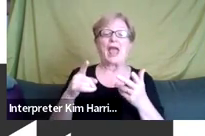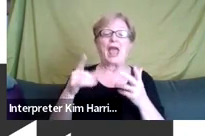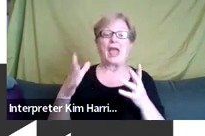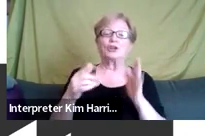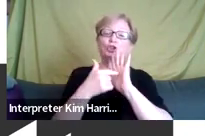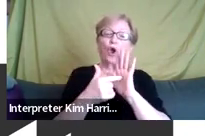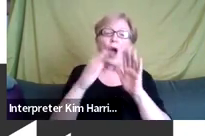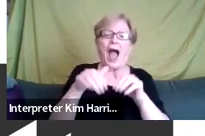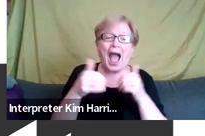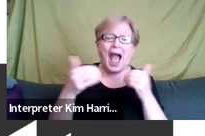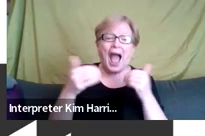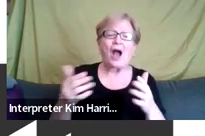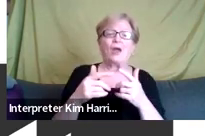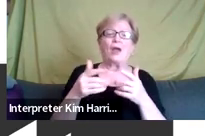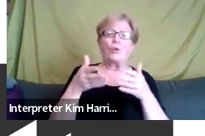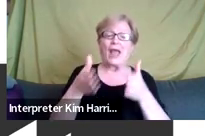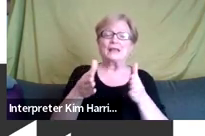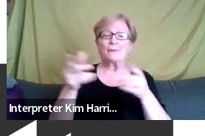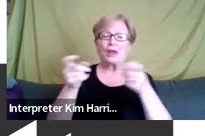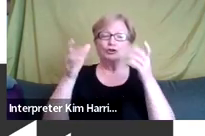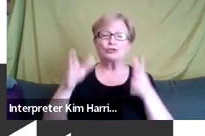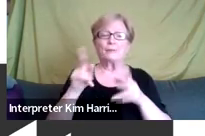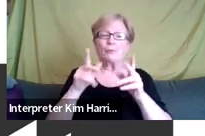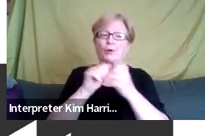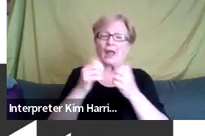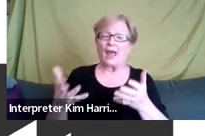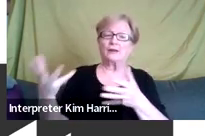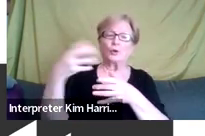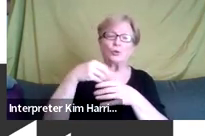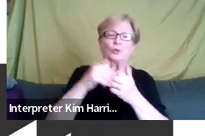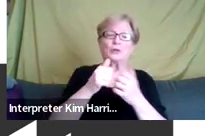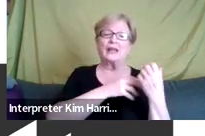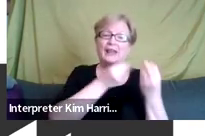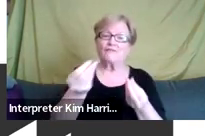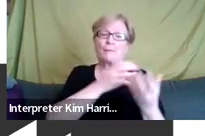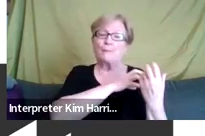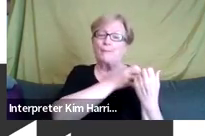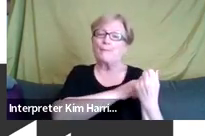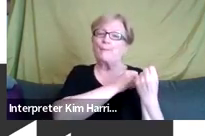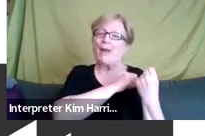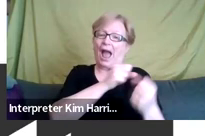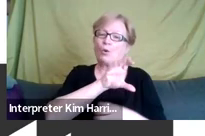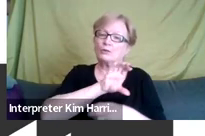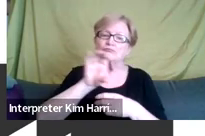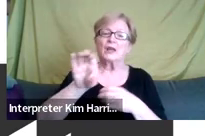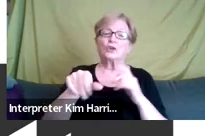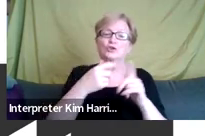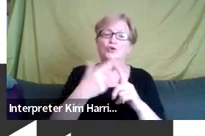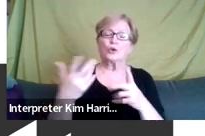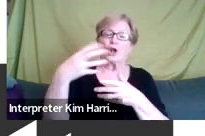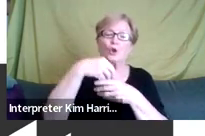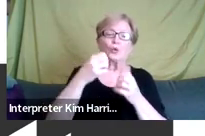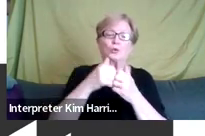workplace for women of color with disabilities, and then questions in closing. And like we said, if you have a question, please feel free to drop it in the